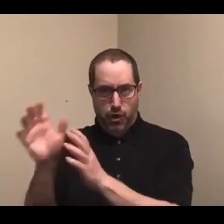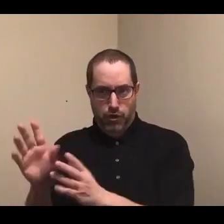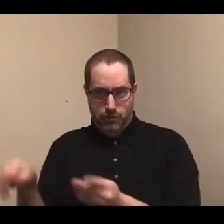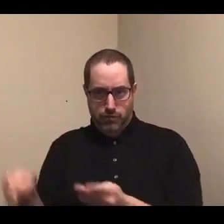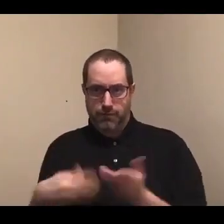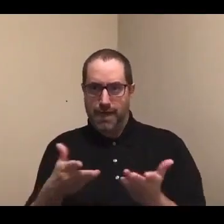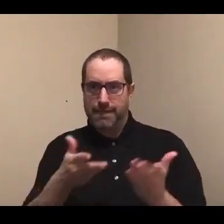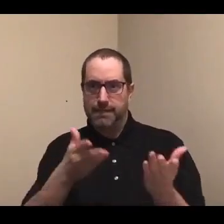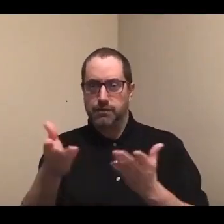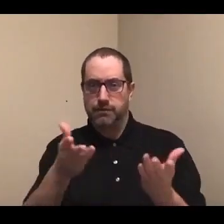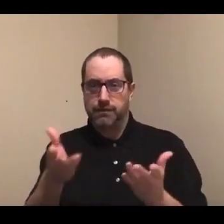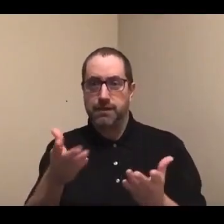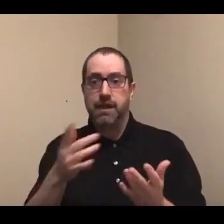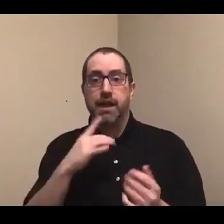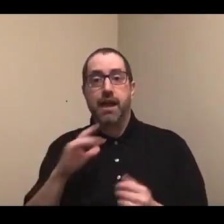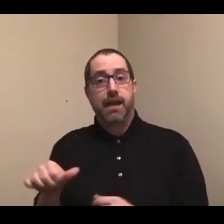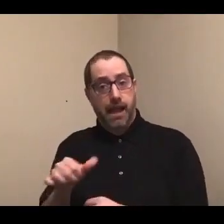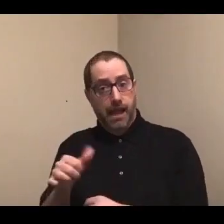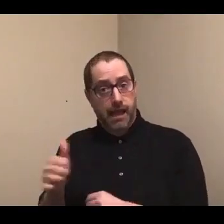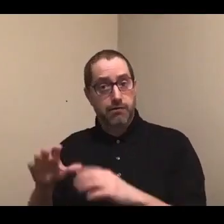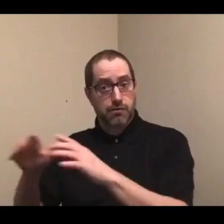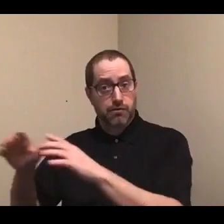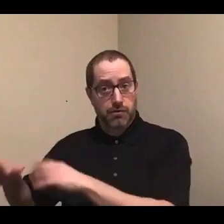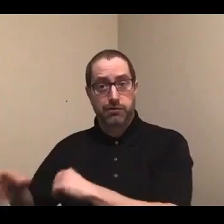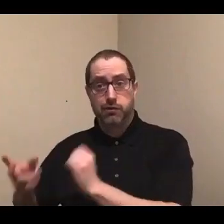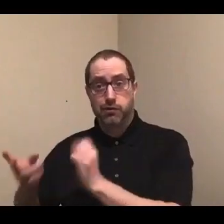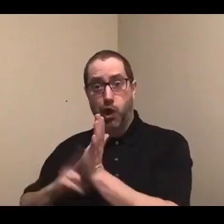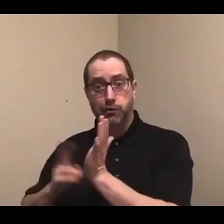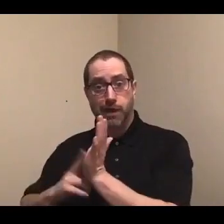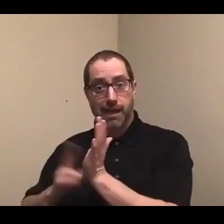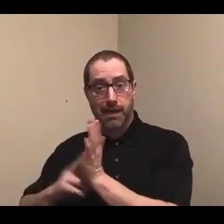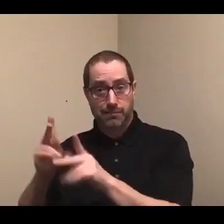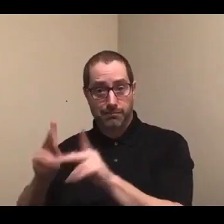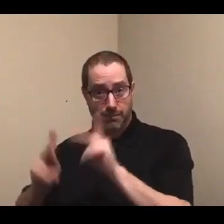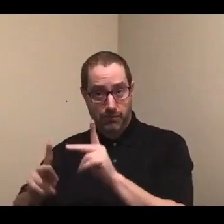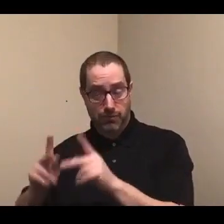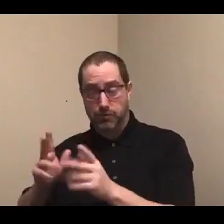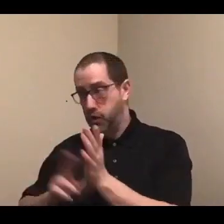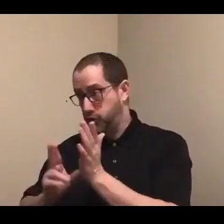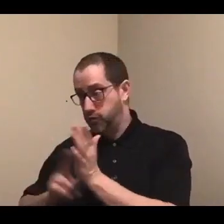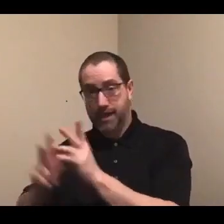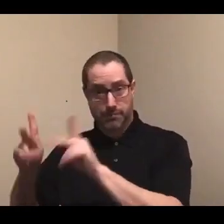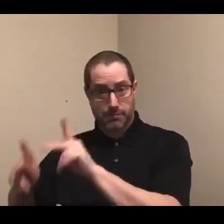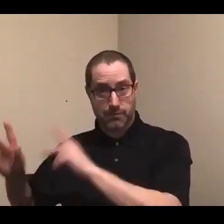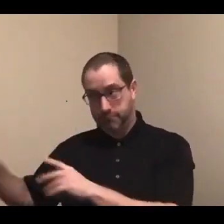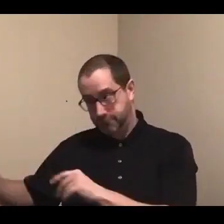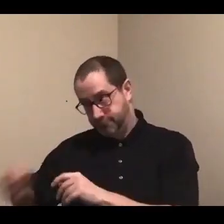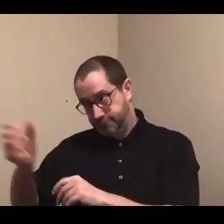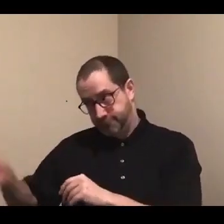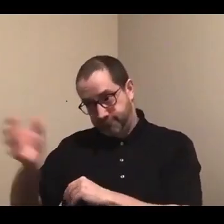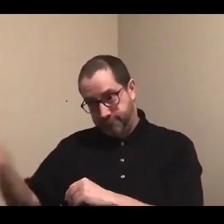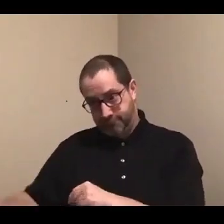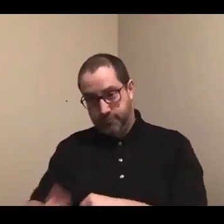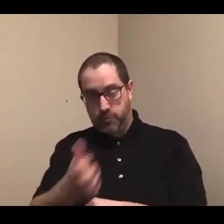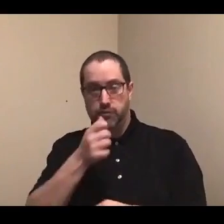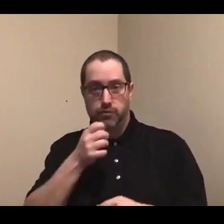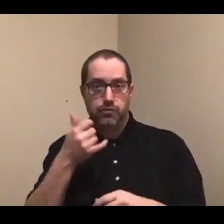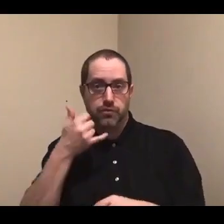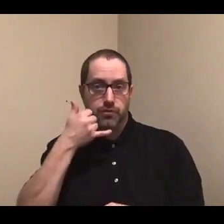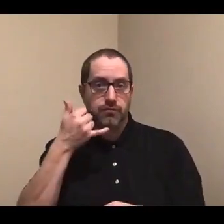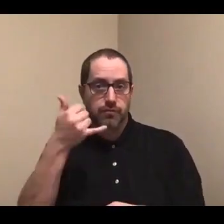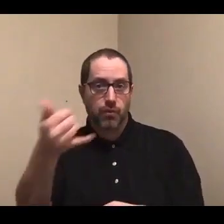with other resources such as contracted agents that can support the call-in lines. And then we also